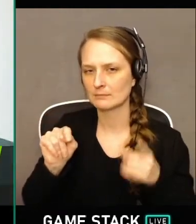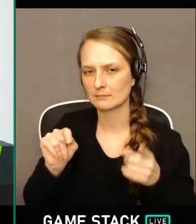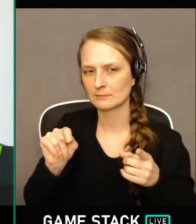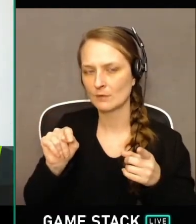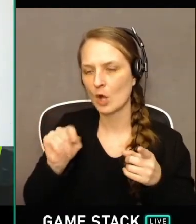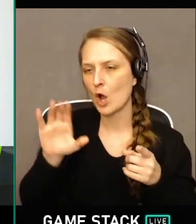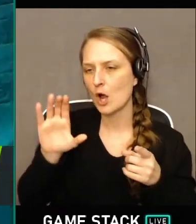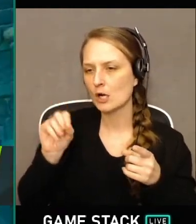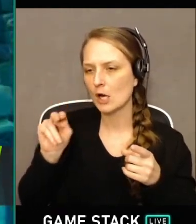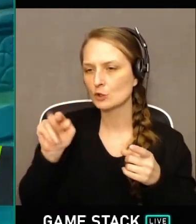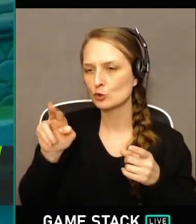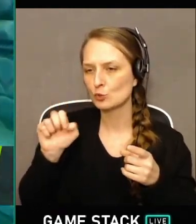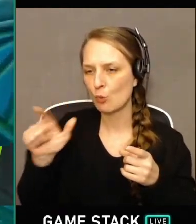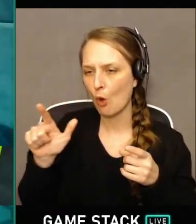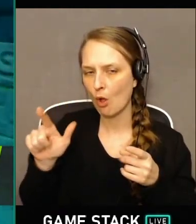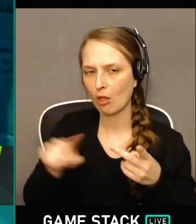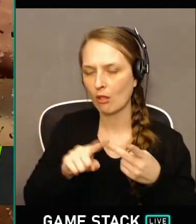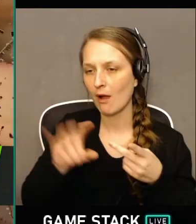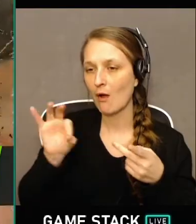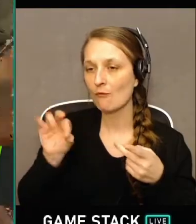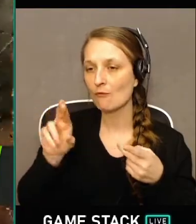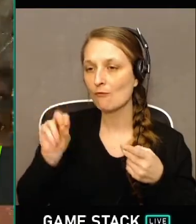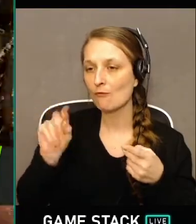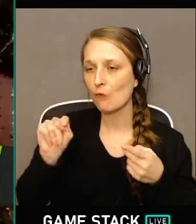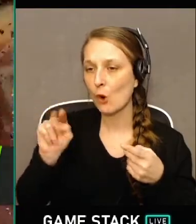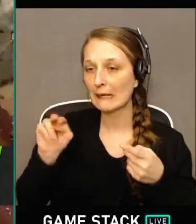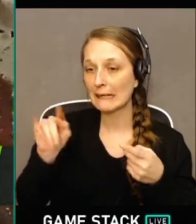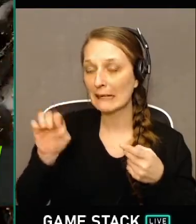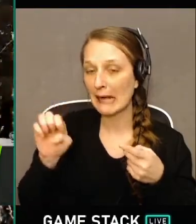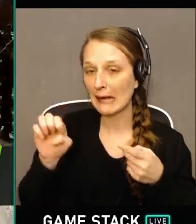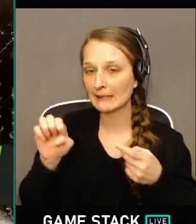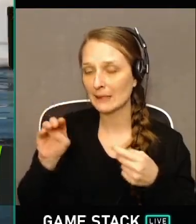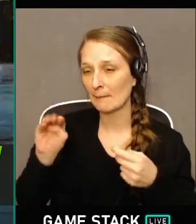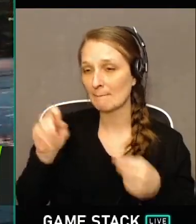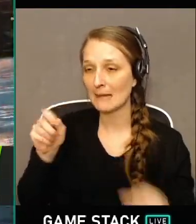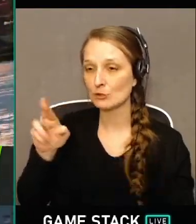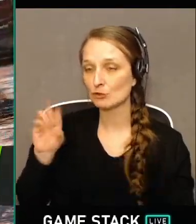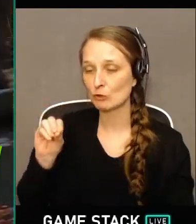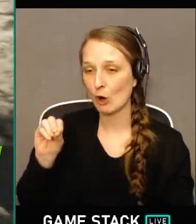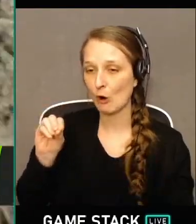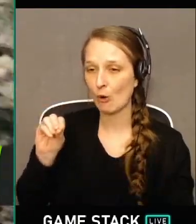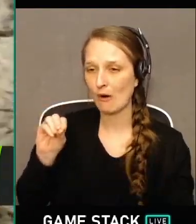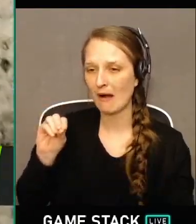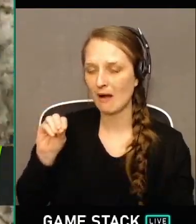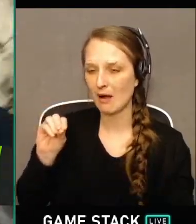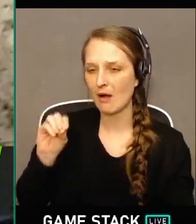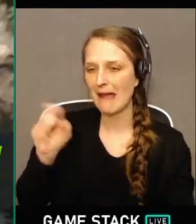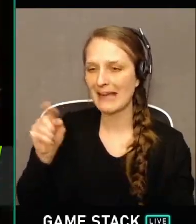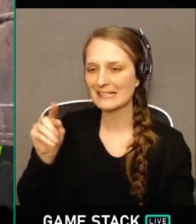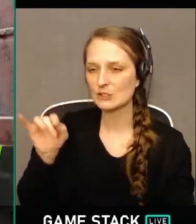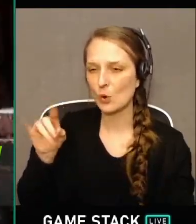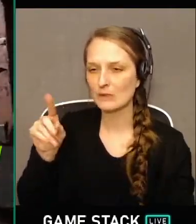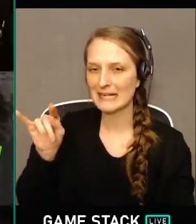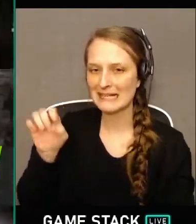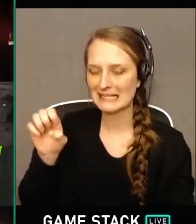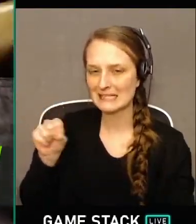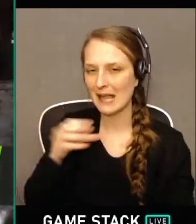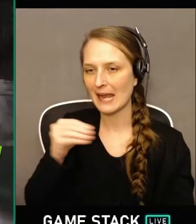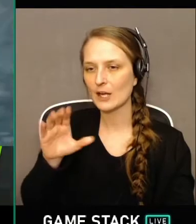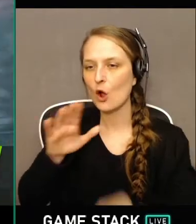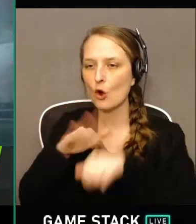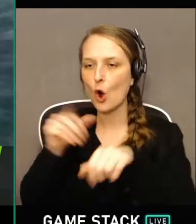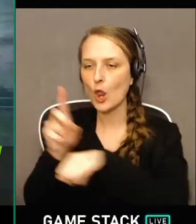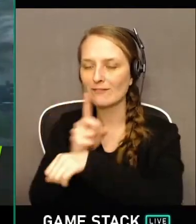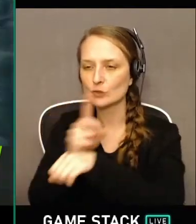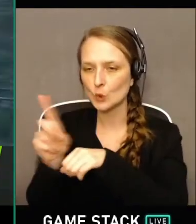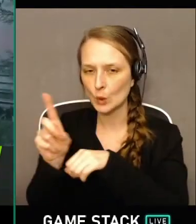Control, Fortnite, Metro Exodus, and Call of Duty Cold War have all taken advantage of DXR,